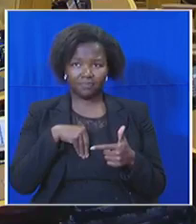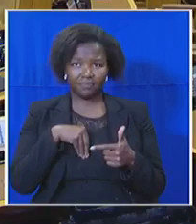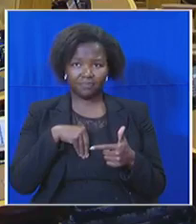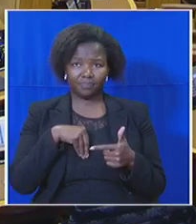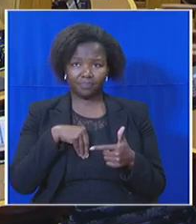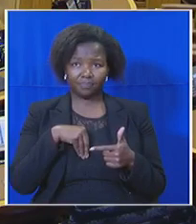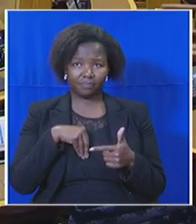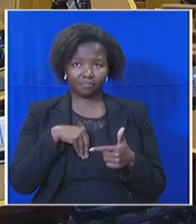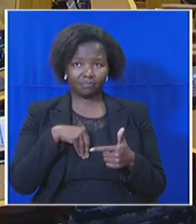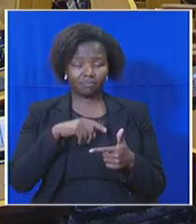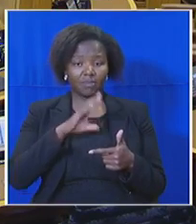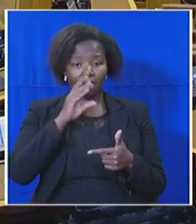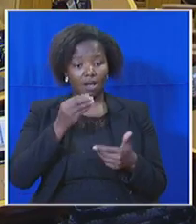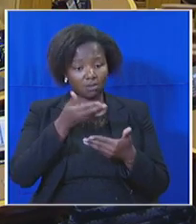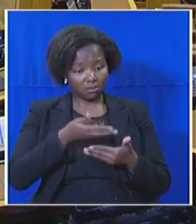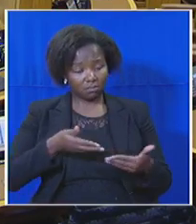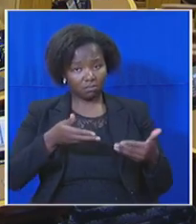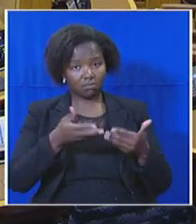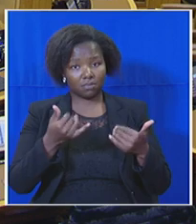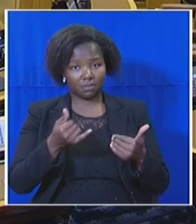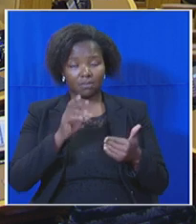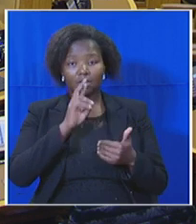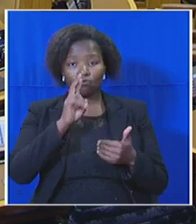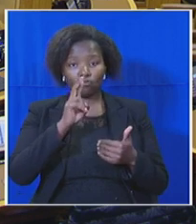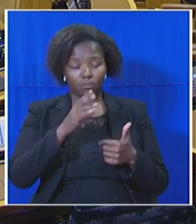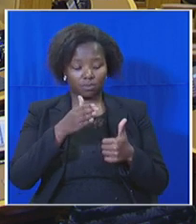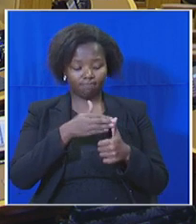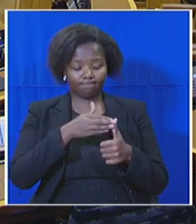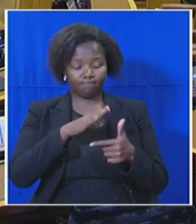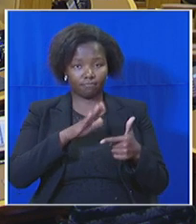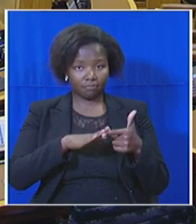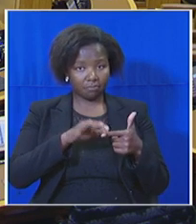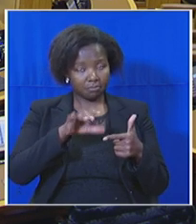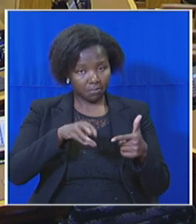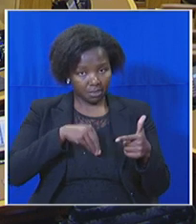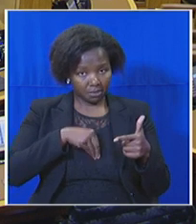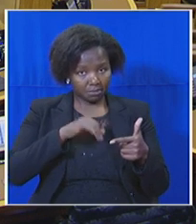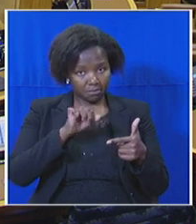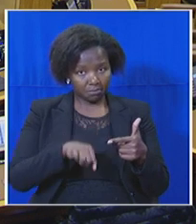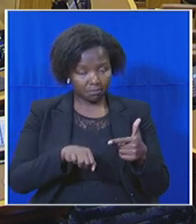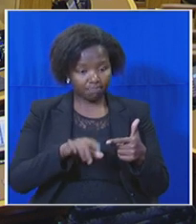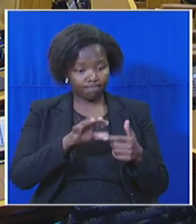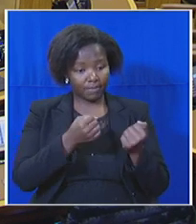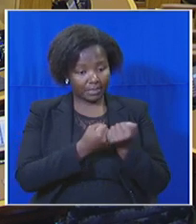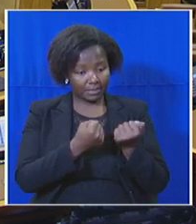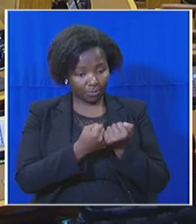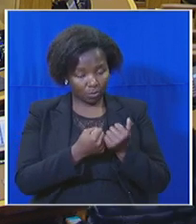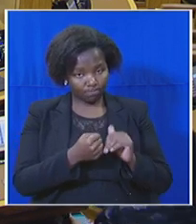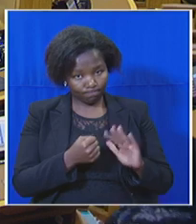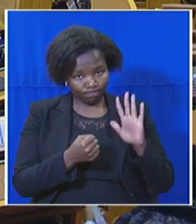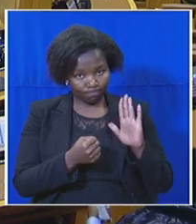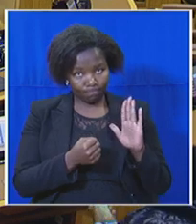The question before the House is that the report be adopted. Those in favor say aye.